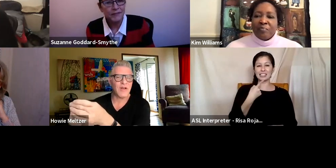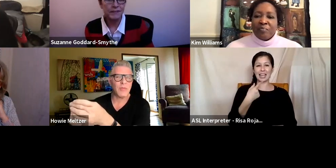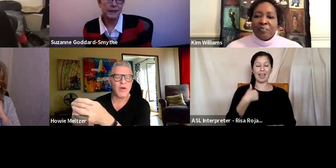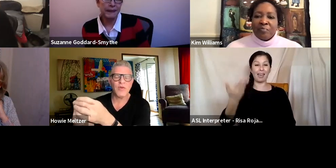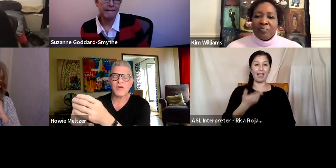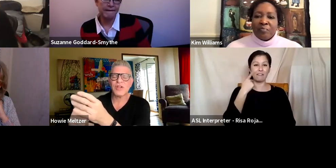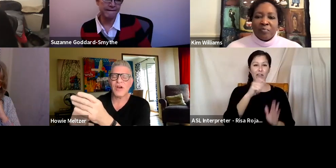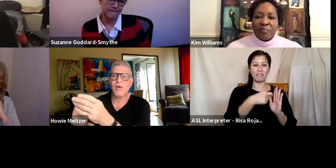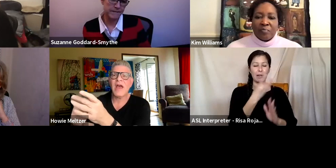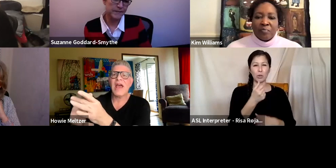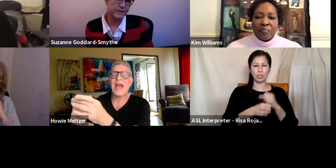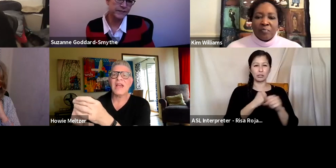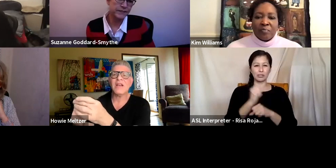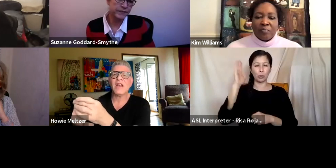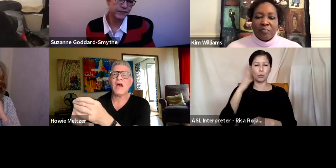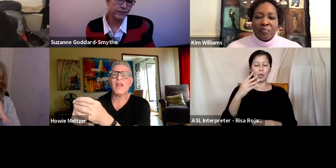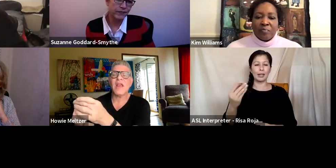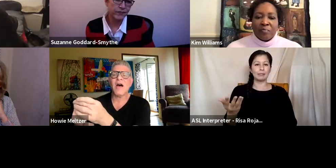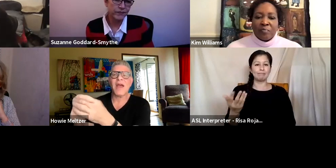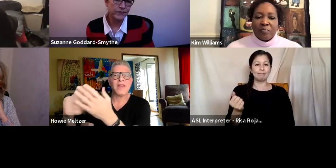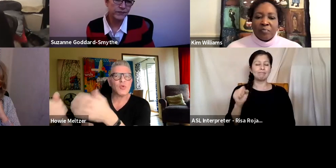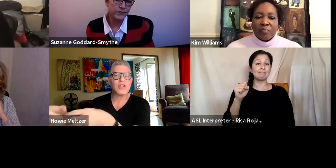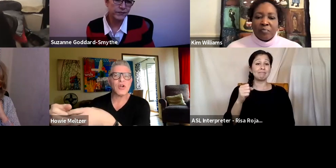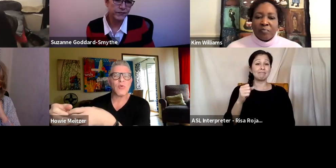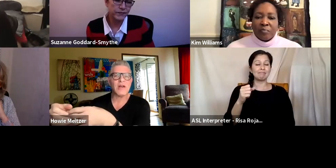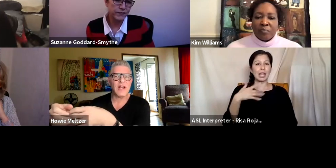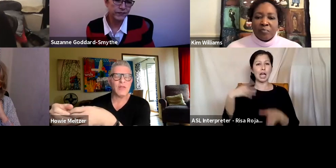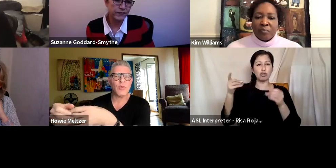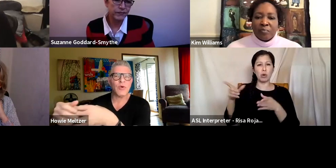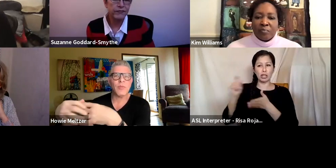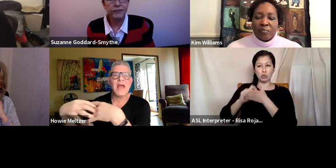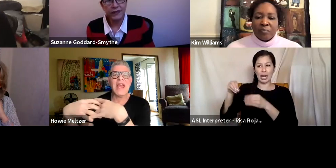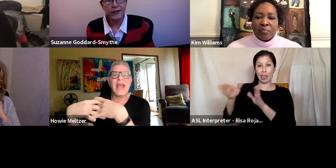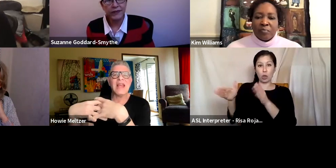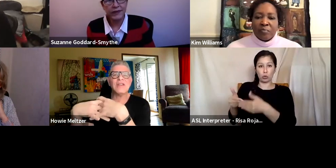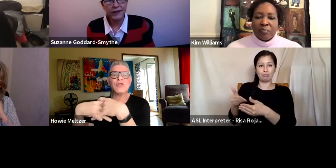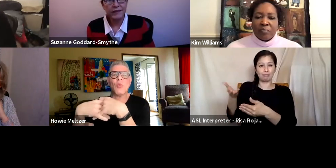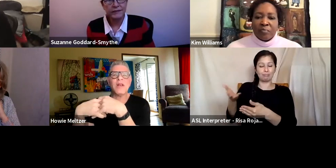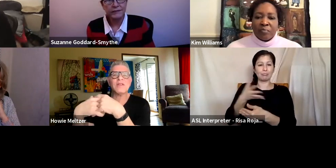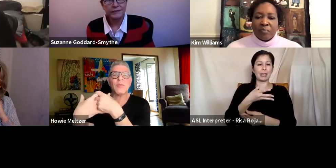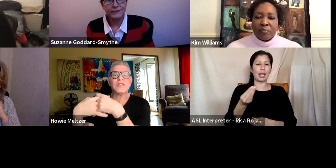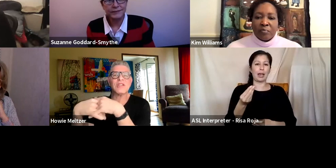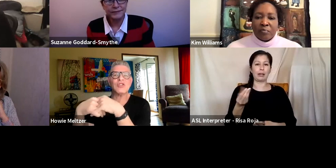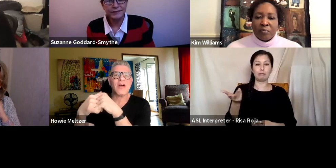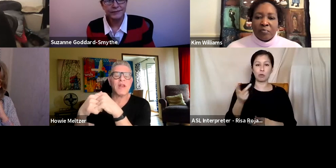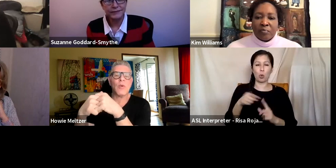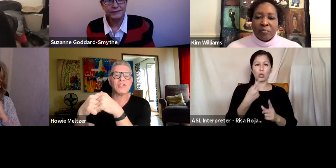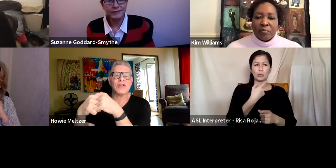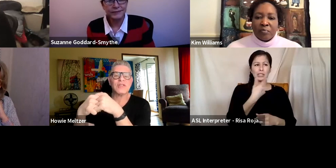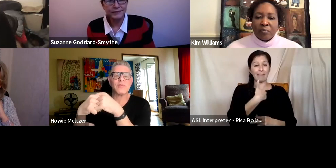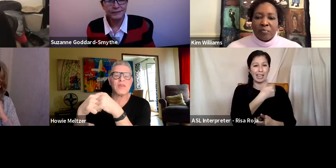casting a film a few years ago, and I had the director, writer in the room. And when someone says, "Do you